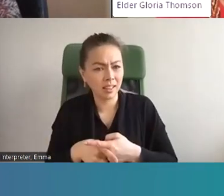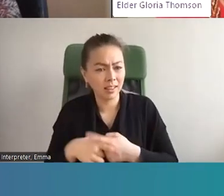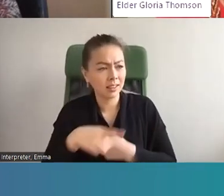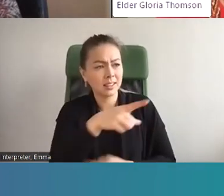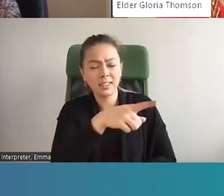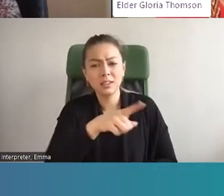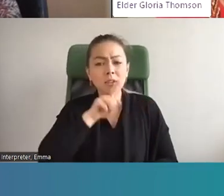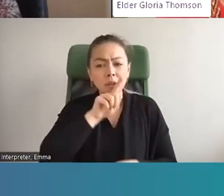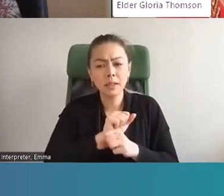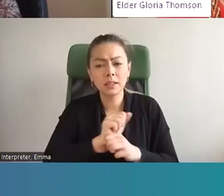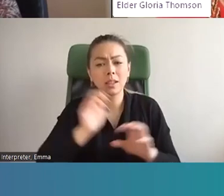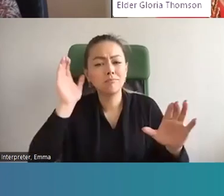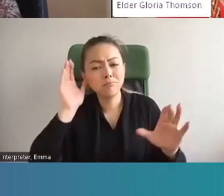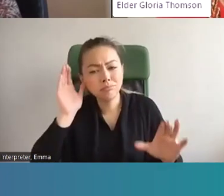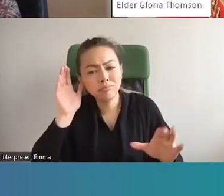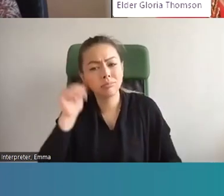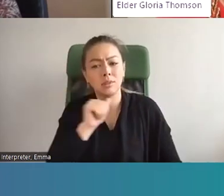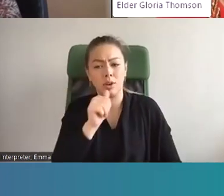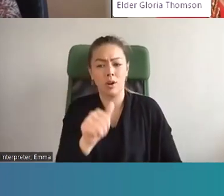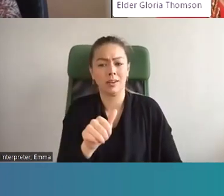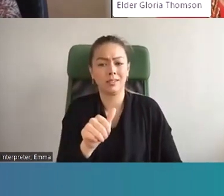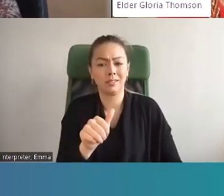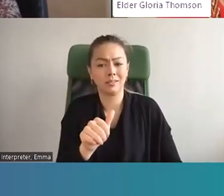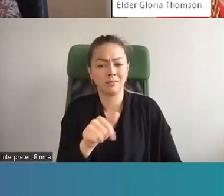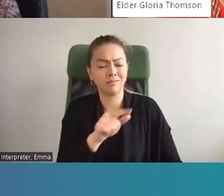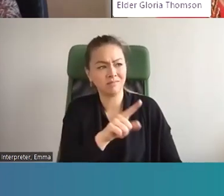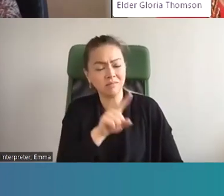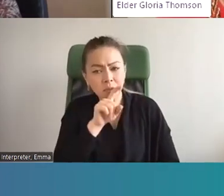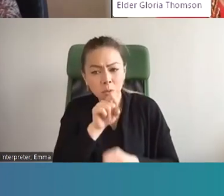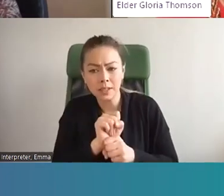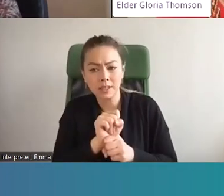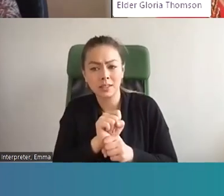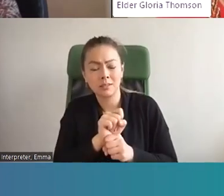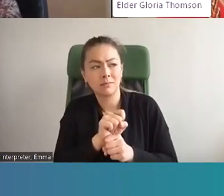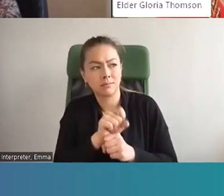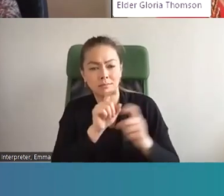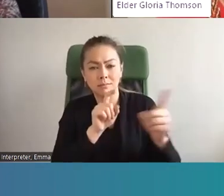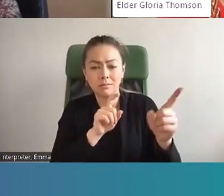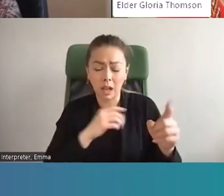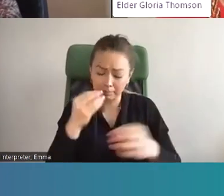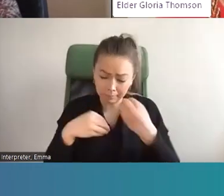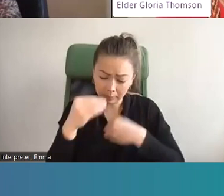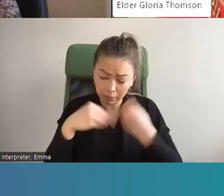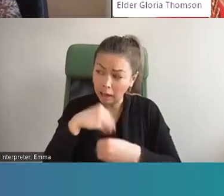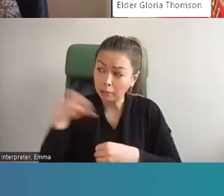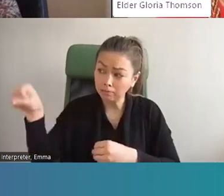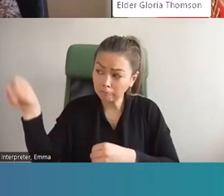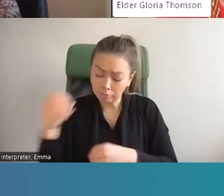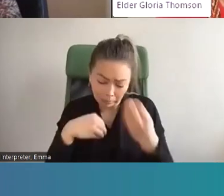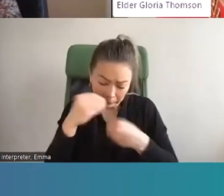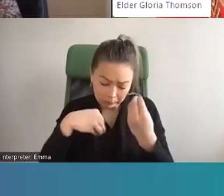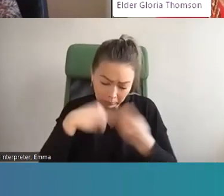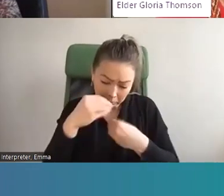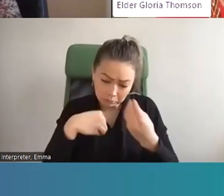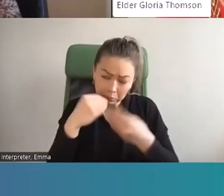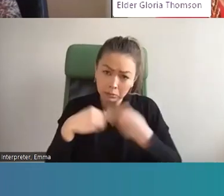never paid any attention to any of the things that I mentioned, you know, what we had. Well, isn't that wonderful? I